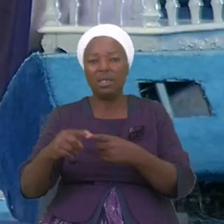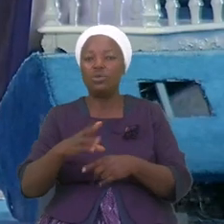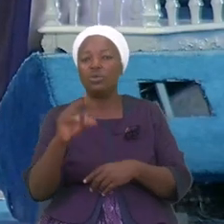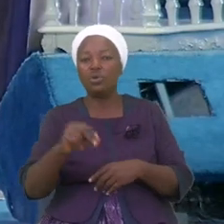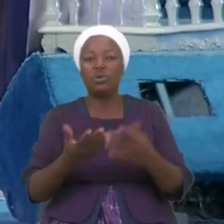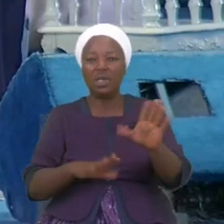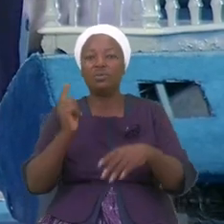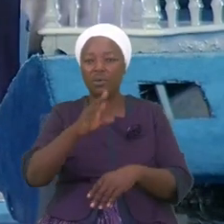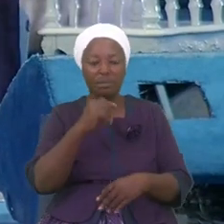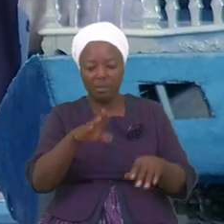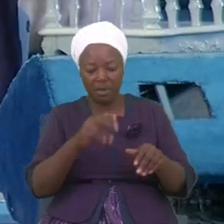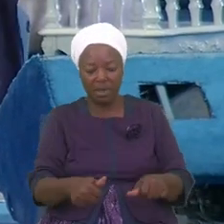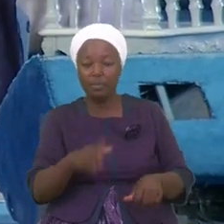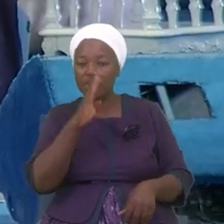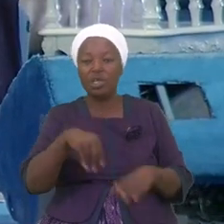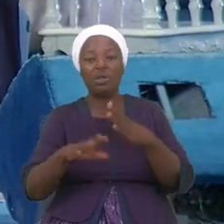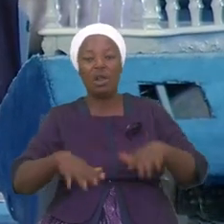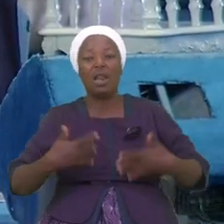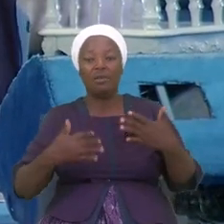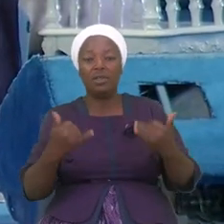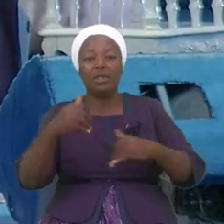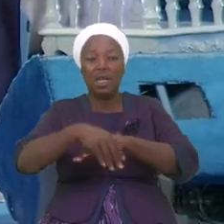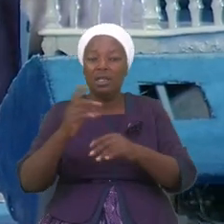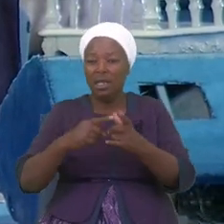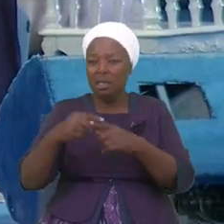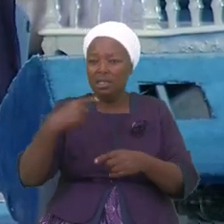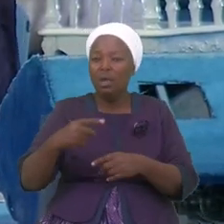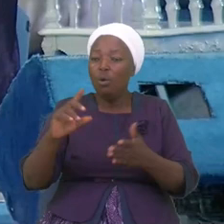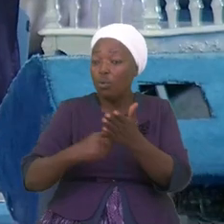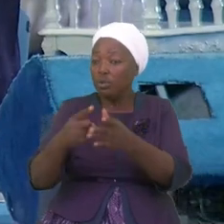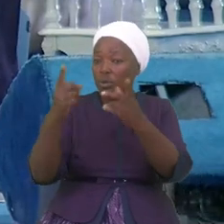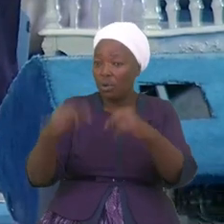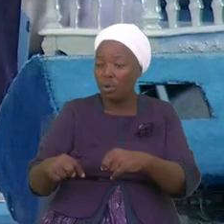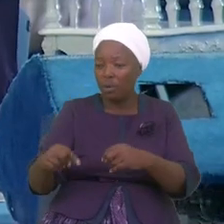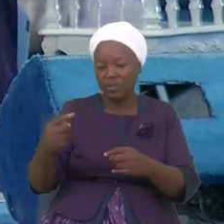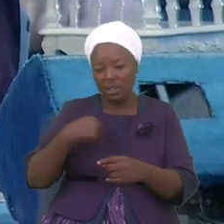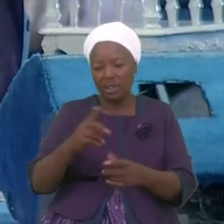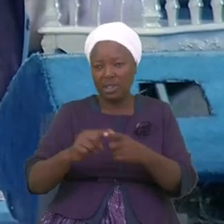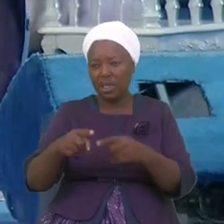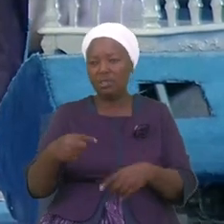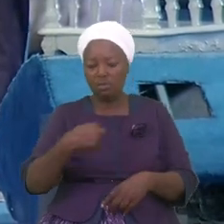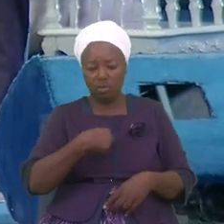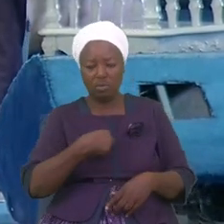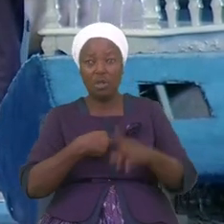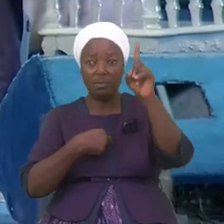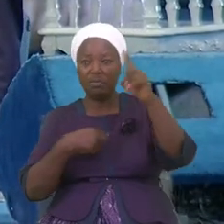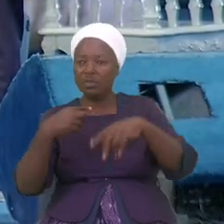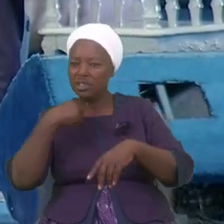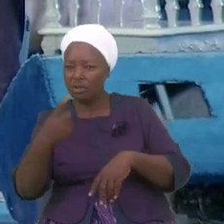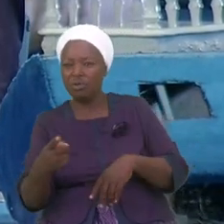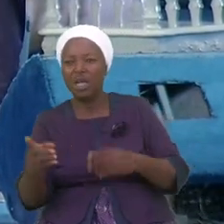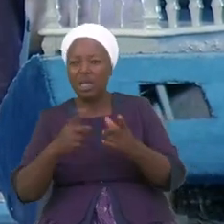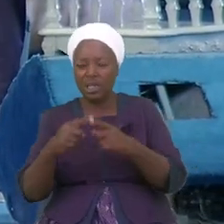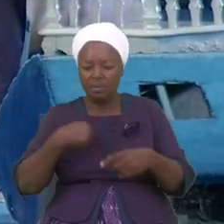tonight. Because it says, once you come, you tell me, I tell you, I provided a remedy, a